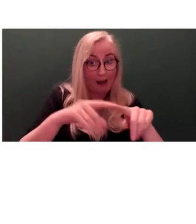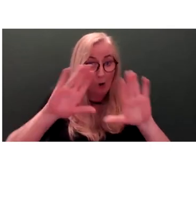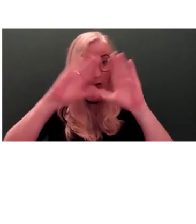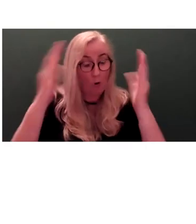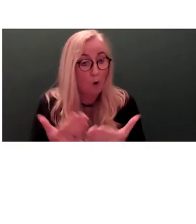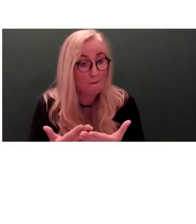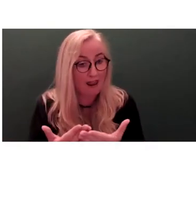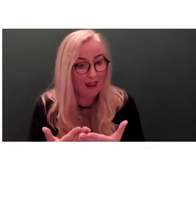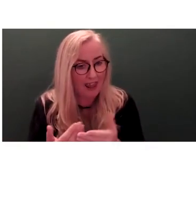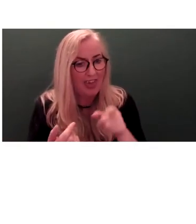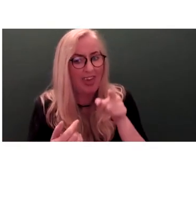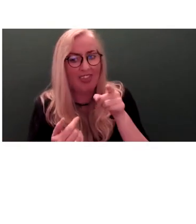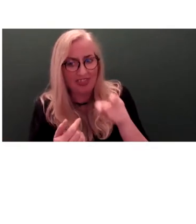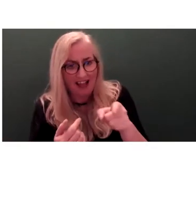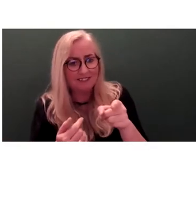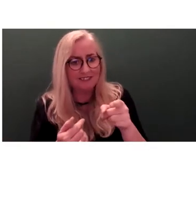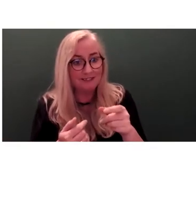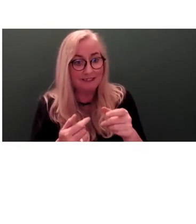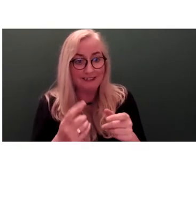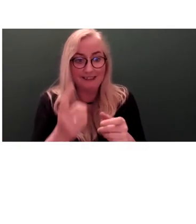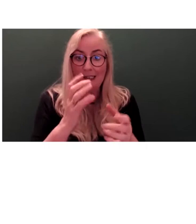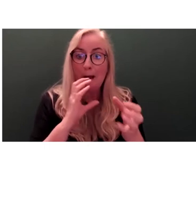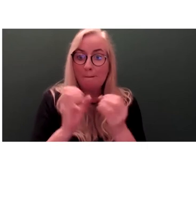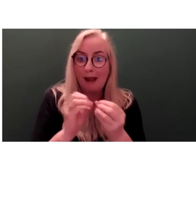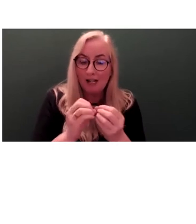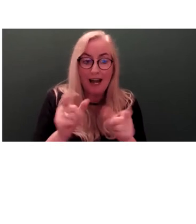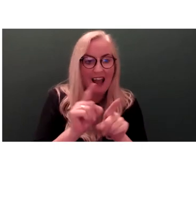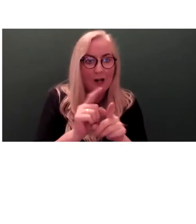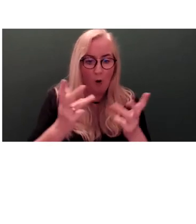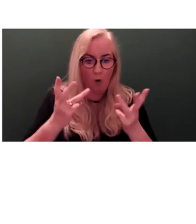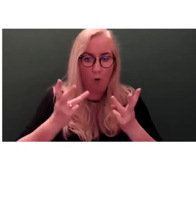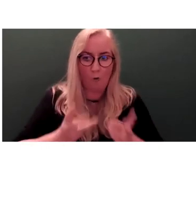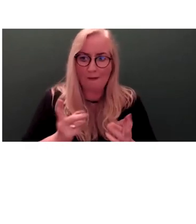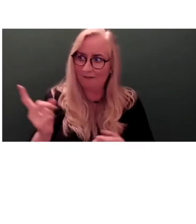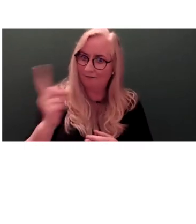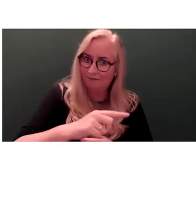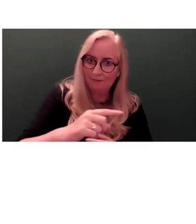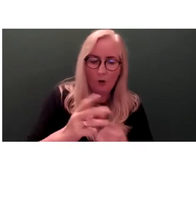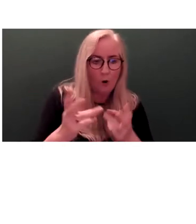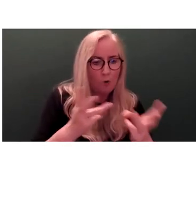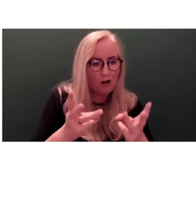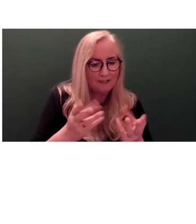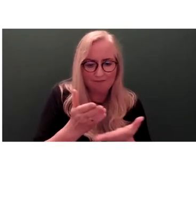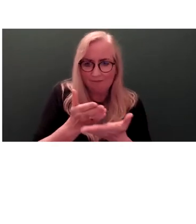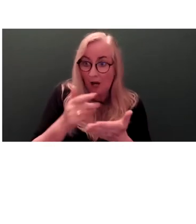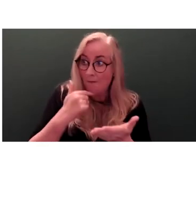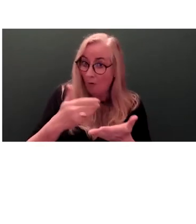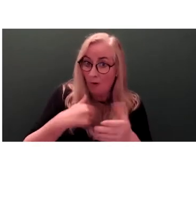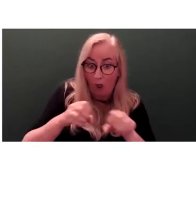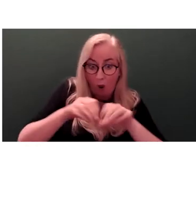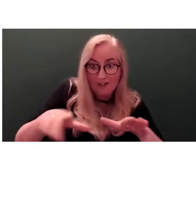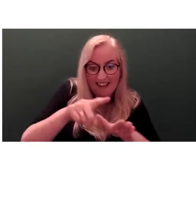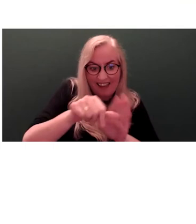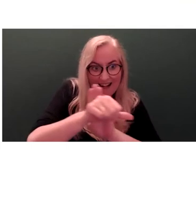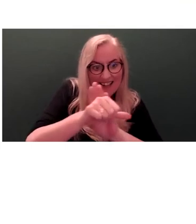again, that's an argument, for example, that was made in regard to the importance of getting women into the workforce. You're losing all this talent. It would be wonderful to move